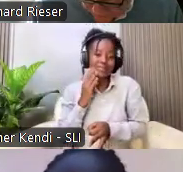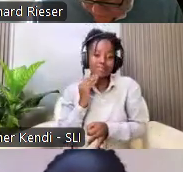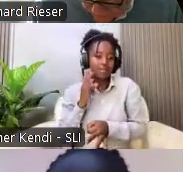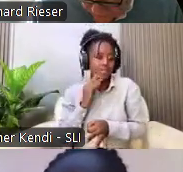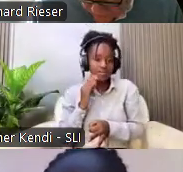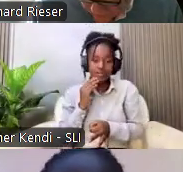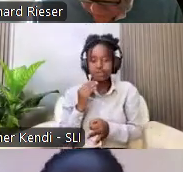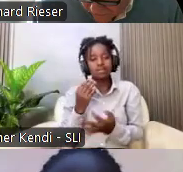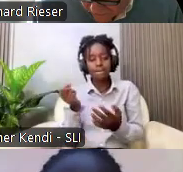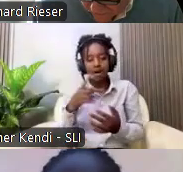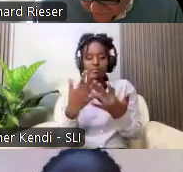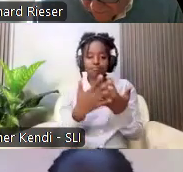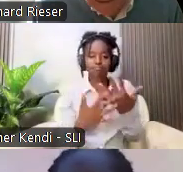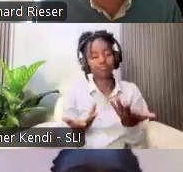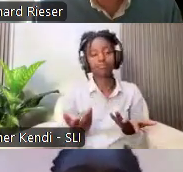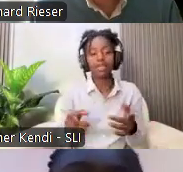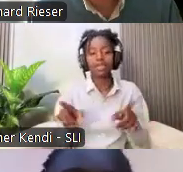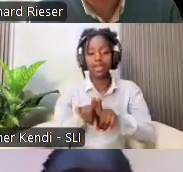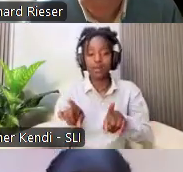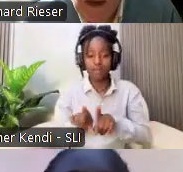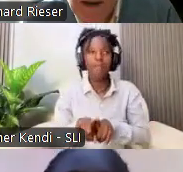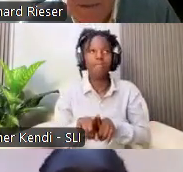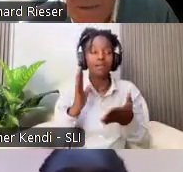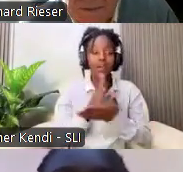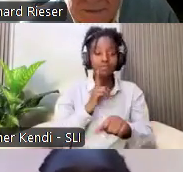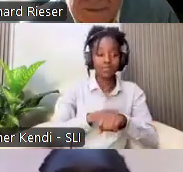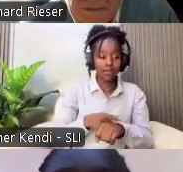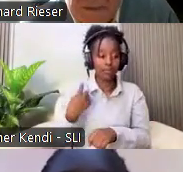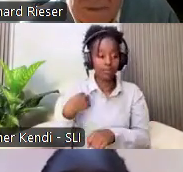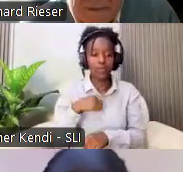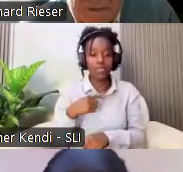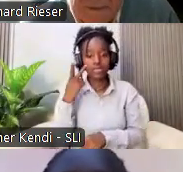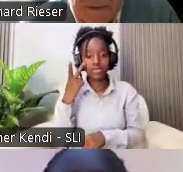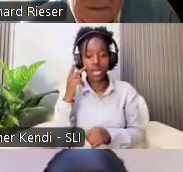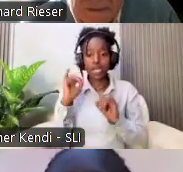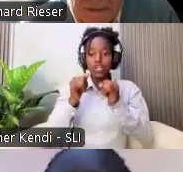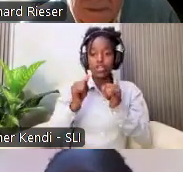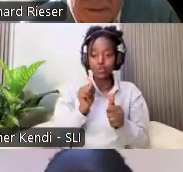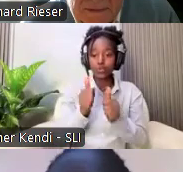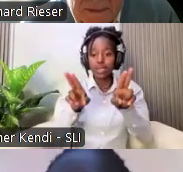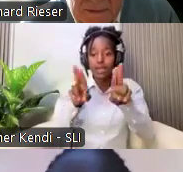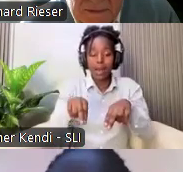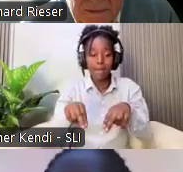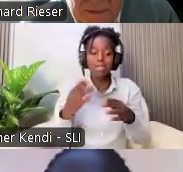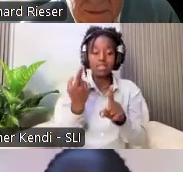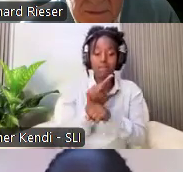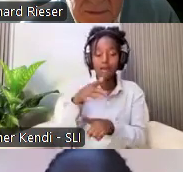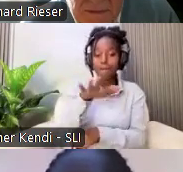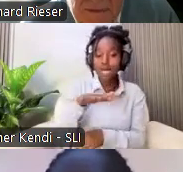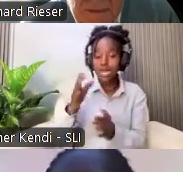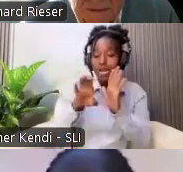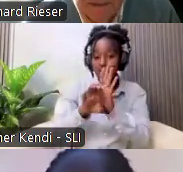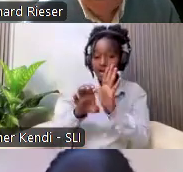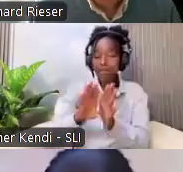So sometimes there is some news which I heard here in Busoga, a girl who was